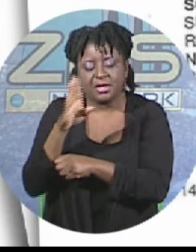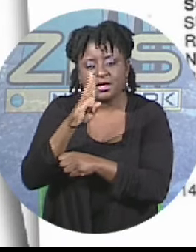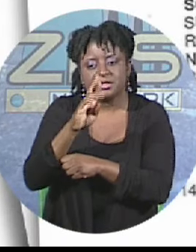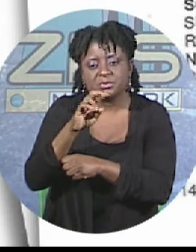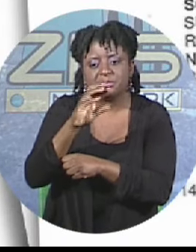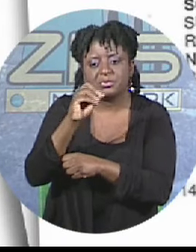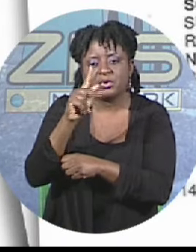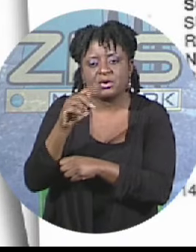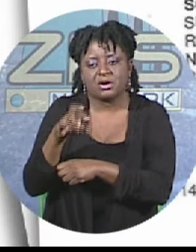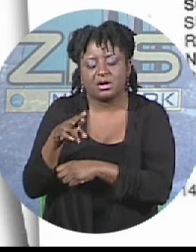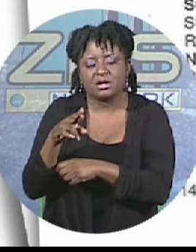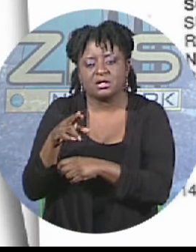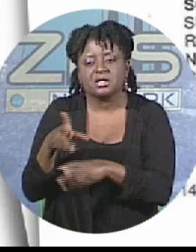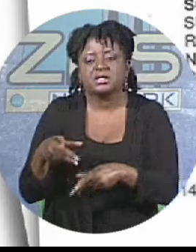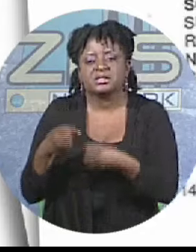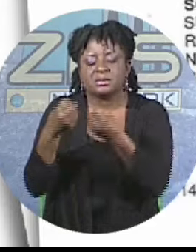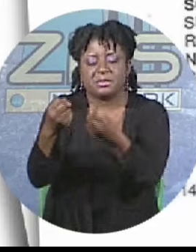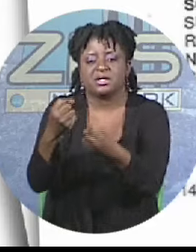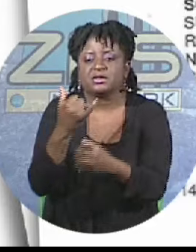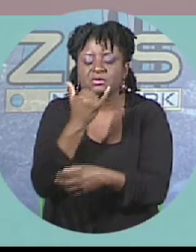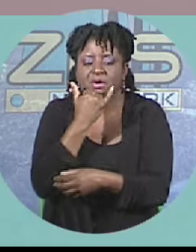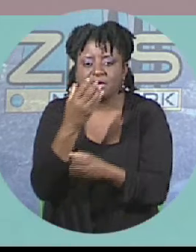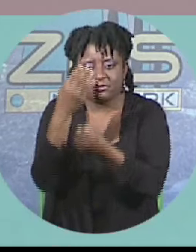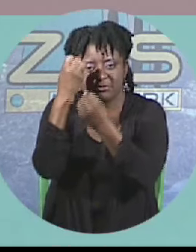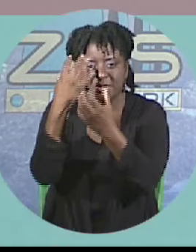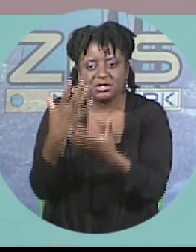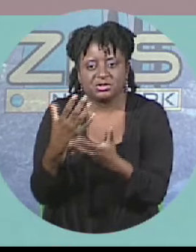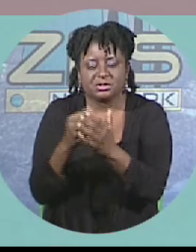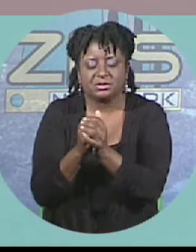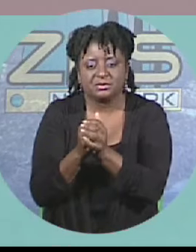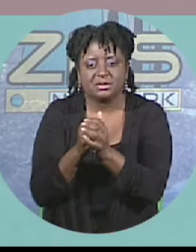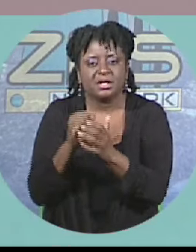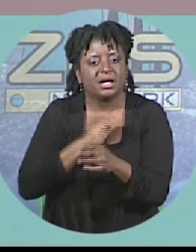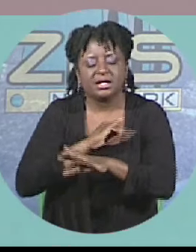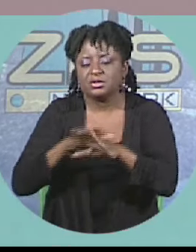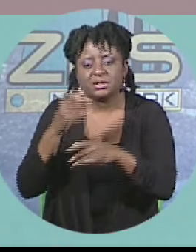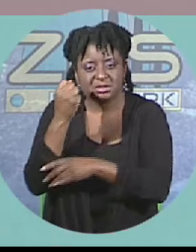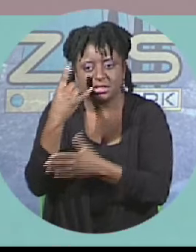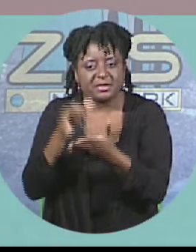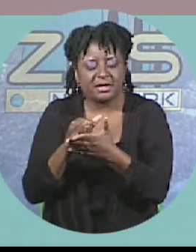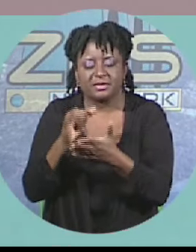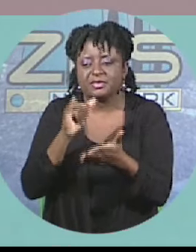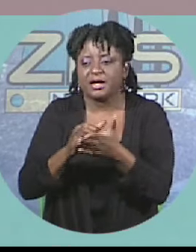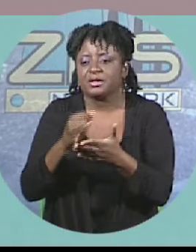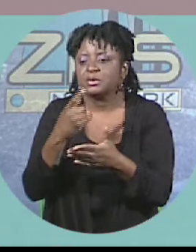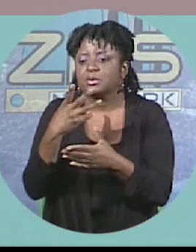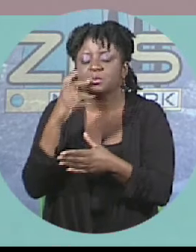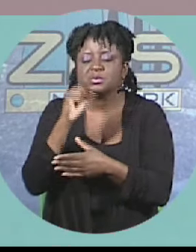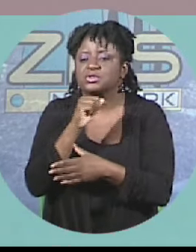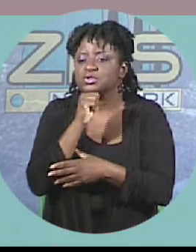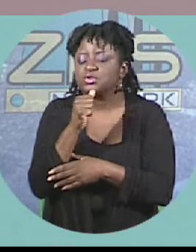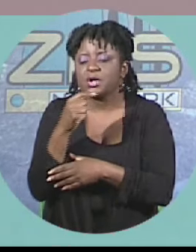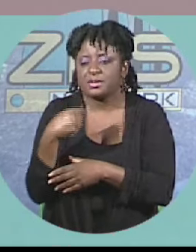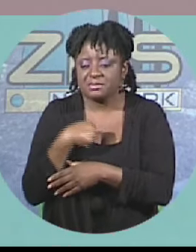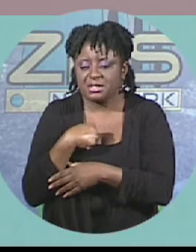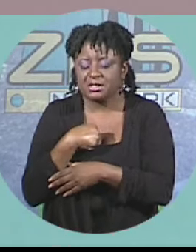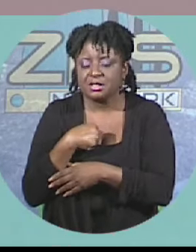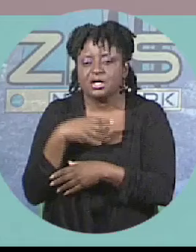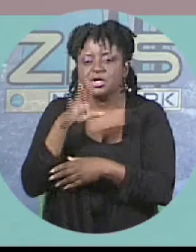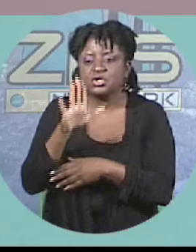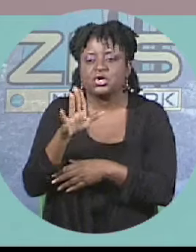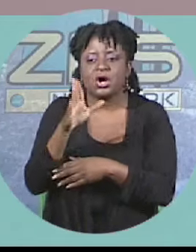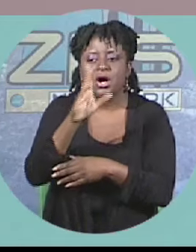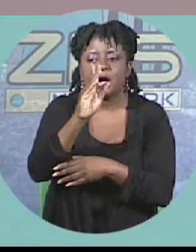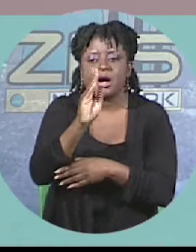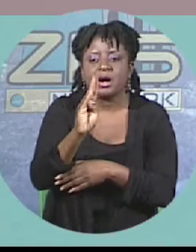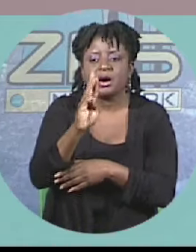Department. Who signed that? I don't know who signed that because that wasn't me. Yeah, what happens is if your broker acts as your agent, right?